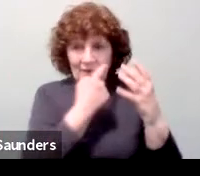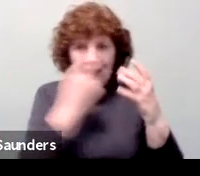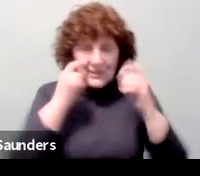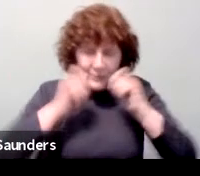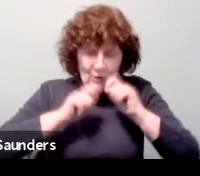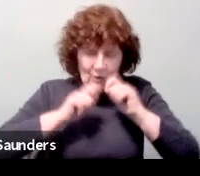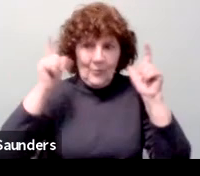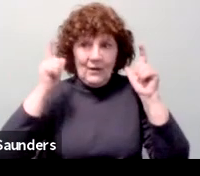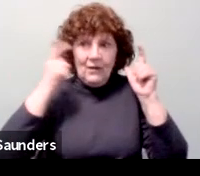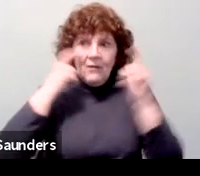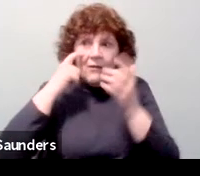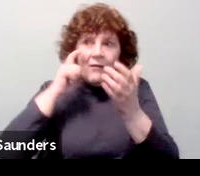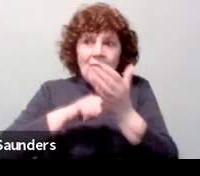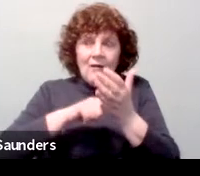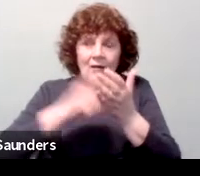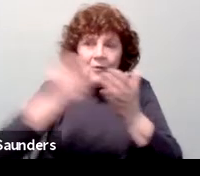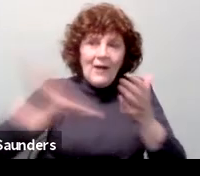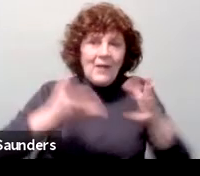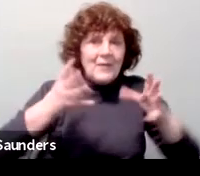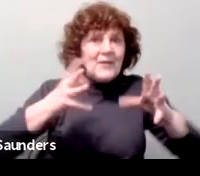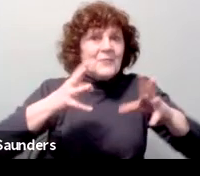embrace those in its midst.